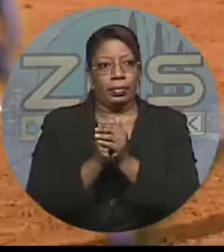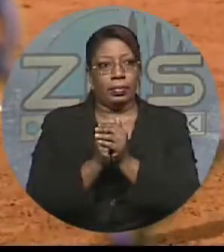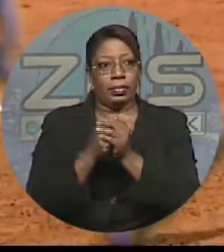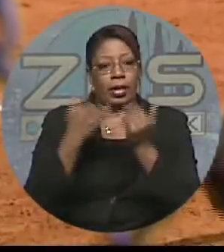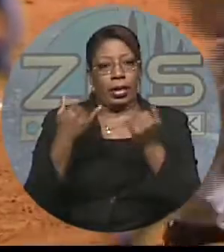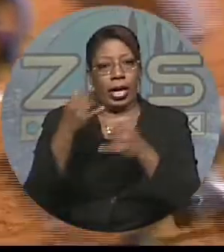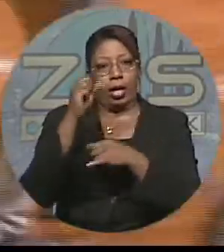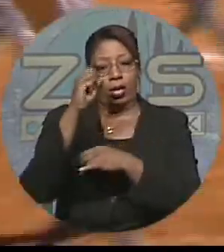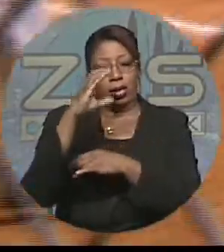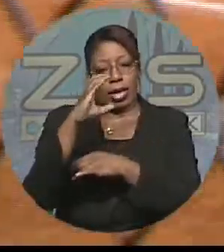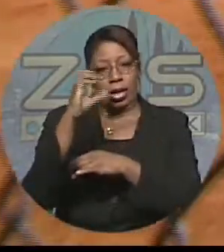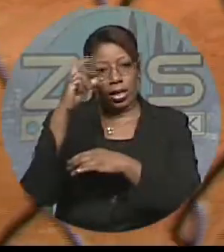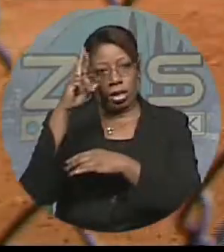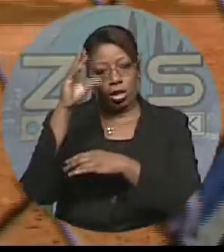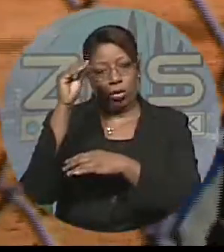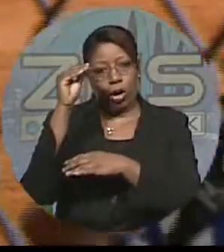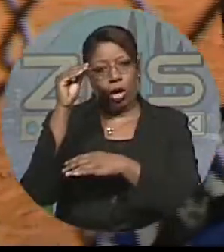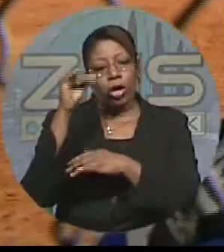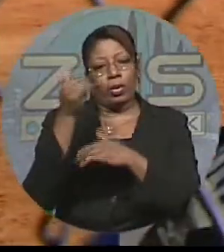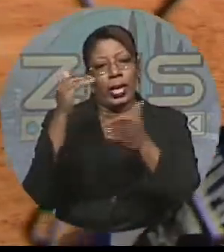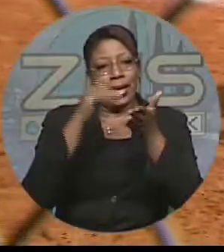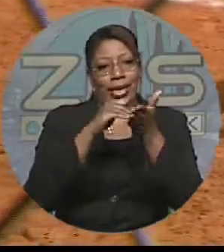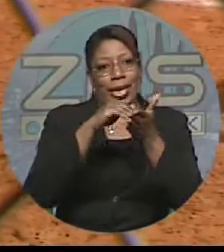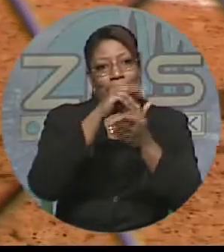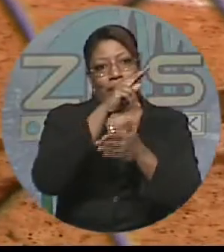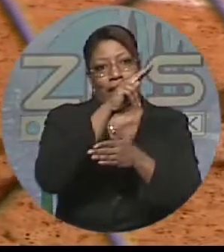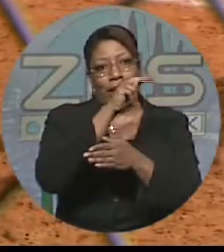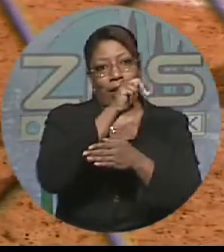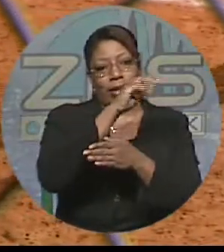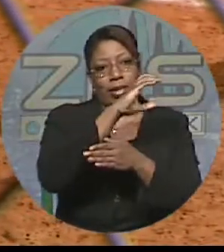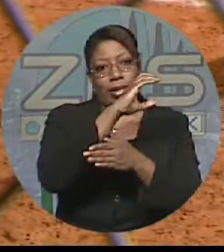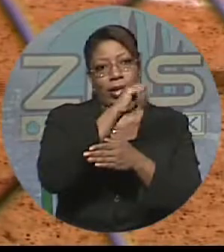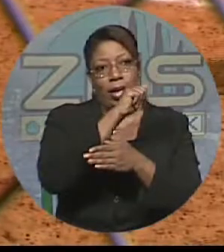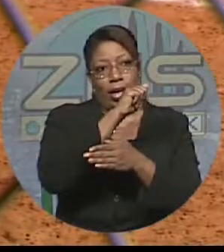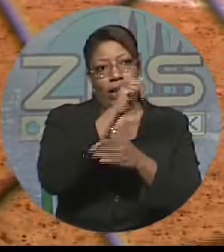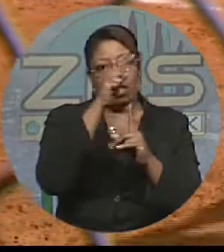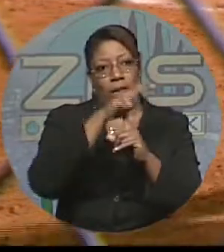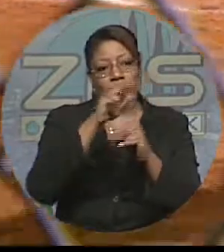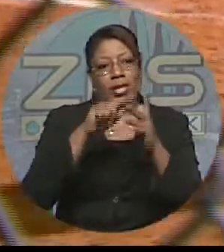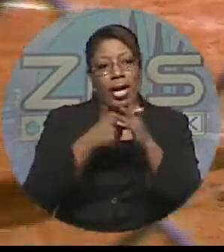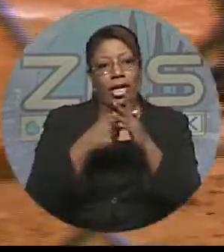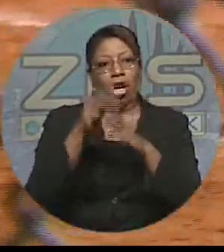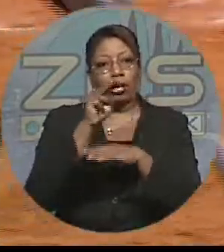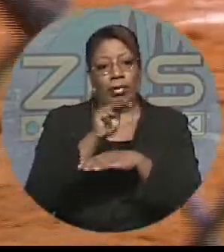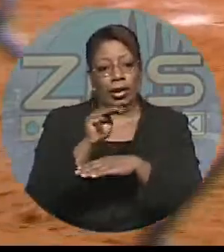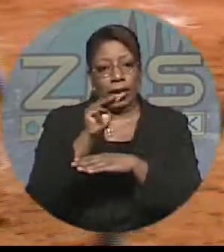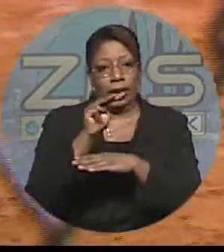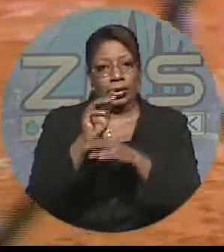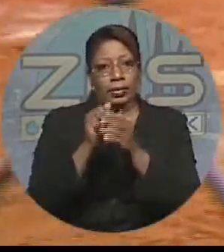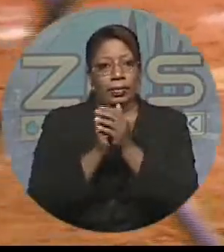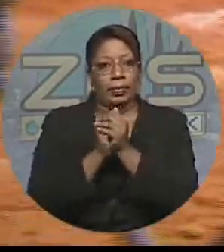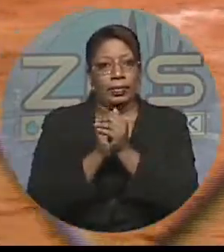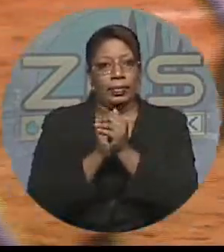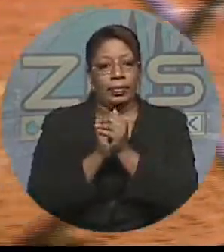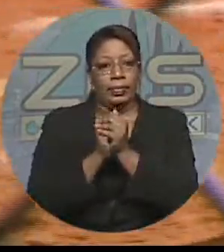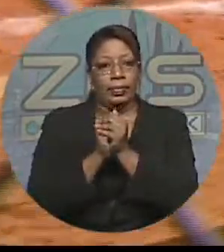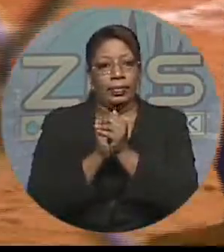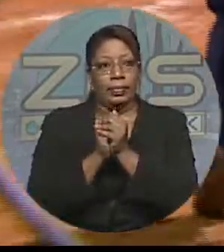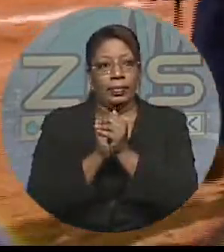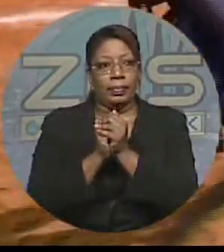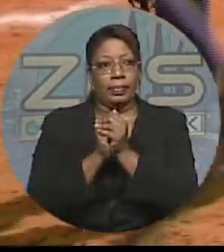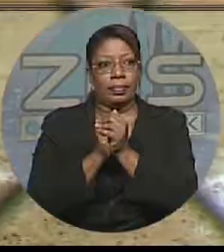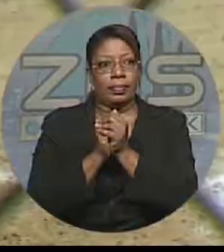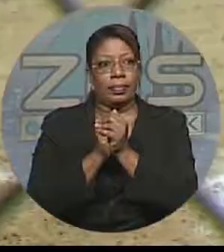SAC senior boys will take on Nassau Christian Academy for the championships starting on Monday. Reporting for ZNS Total Sports, I am Julian